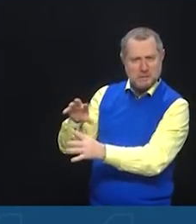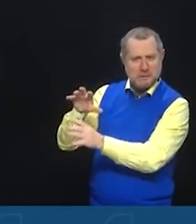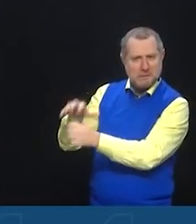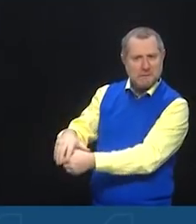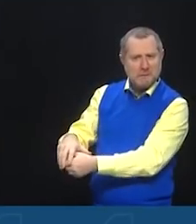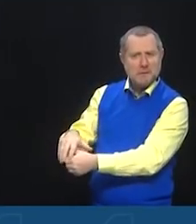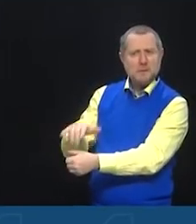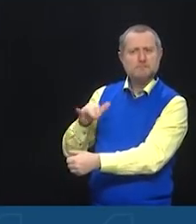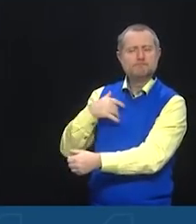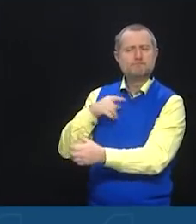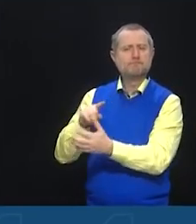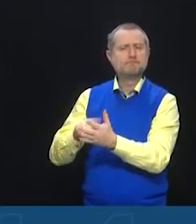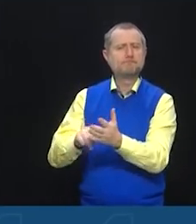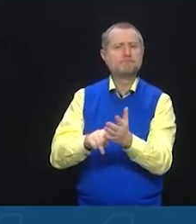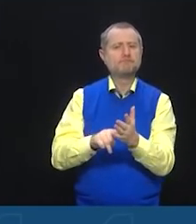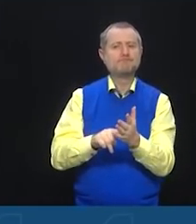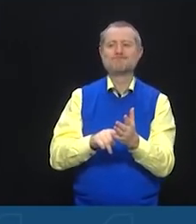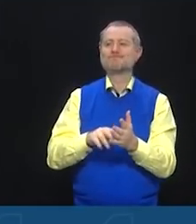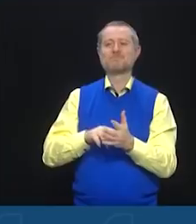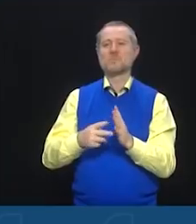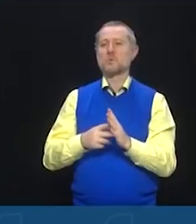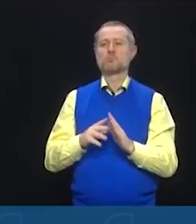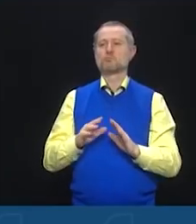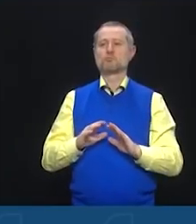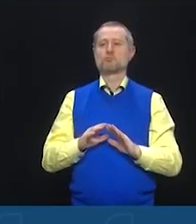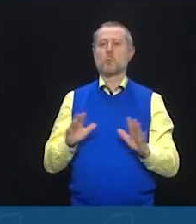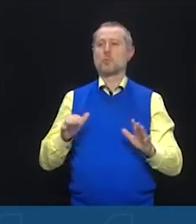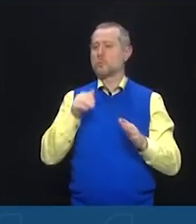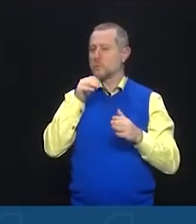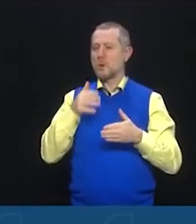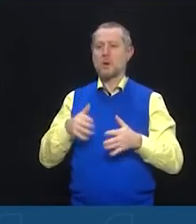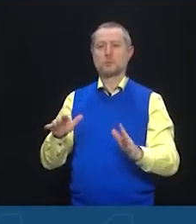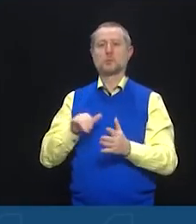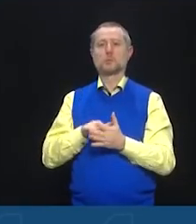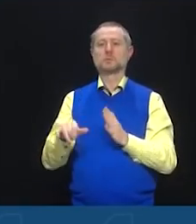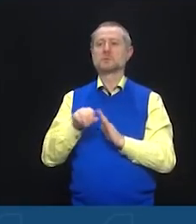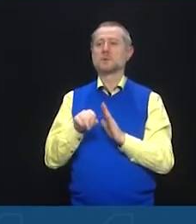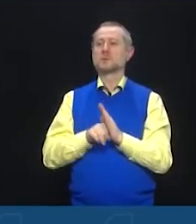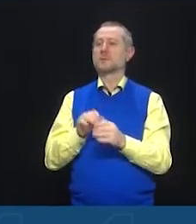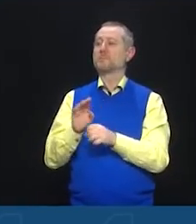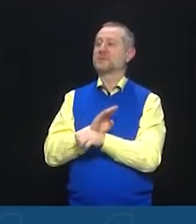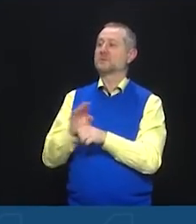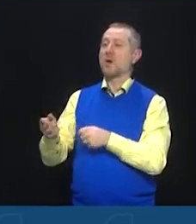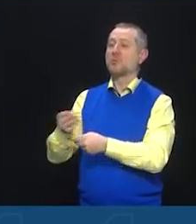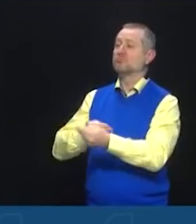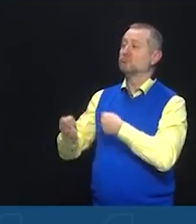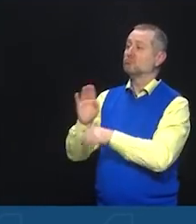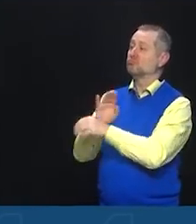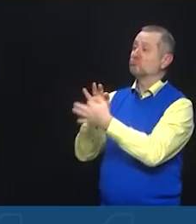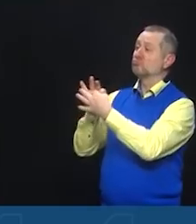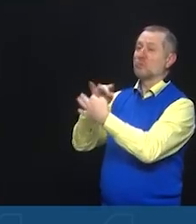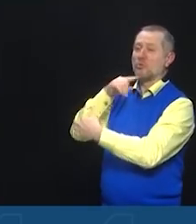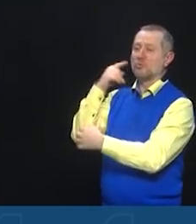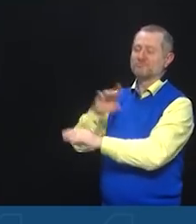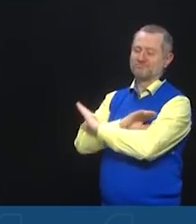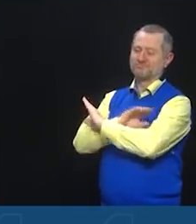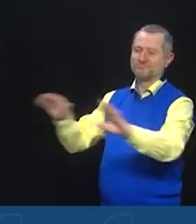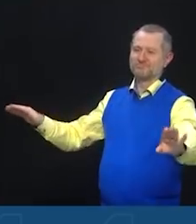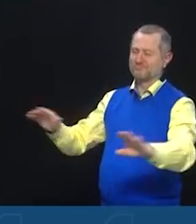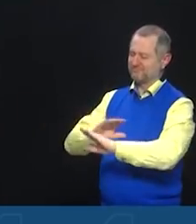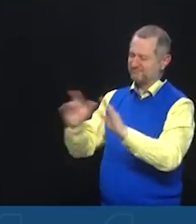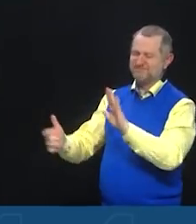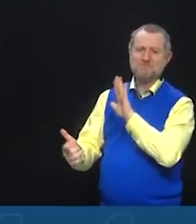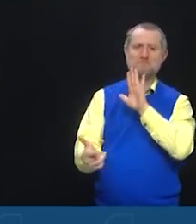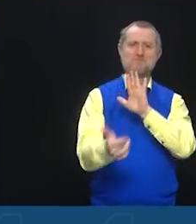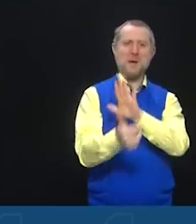So we are no longer going to allow New York State business to be transacted with Russian entities. This is a testament, again,